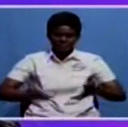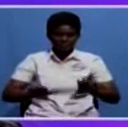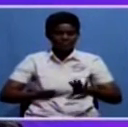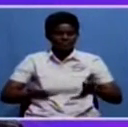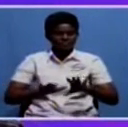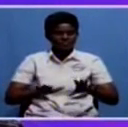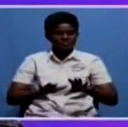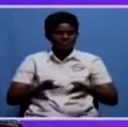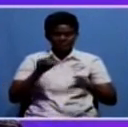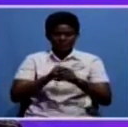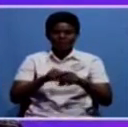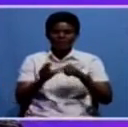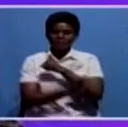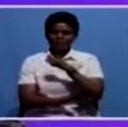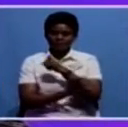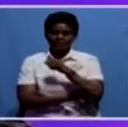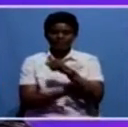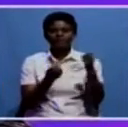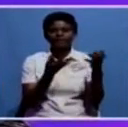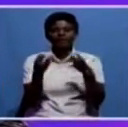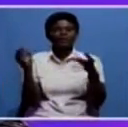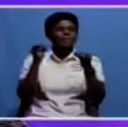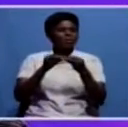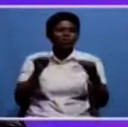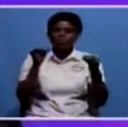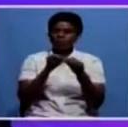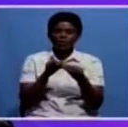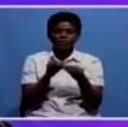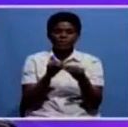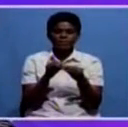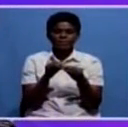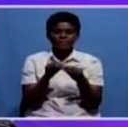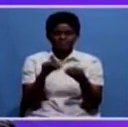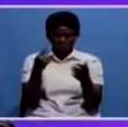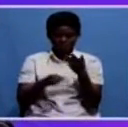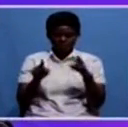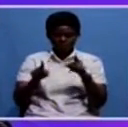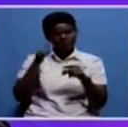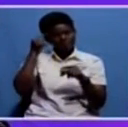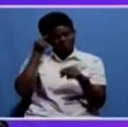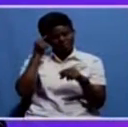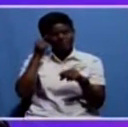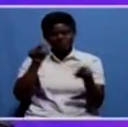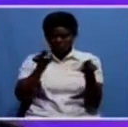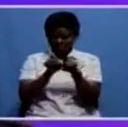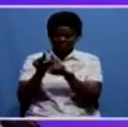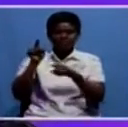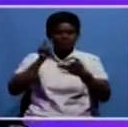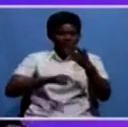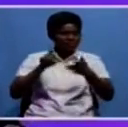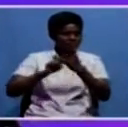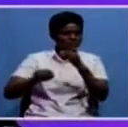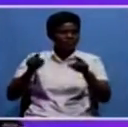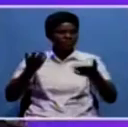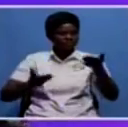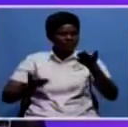in many parts of the country often is more than what people would think as a minimal cost compared to even